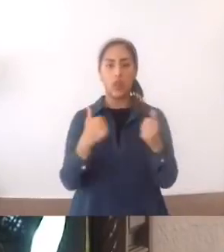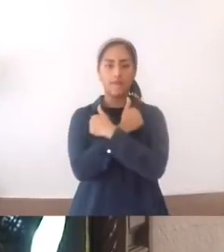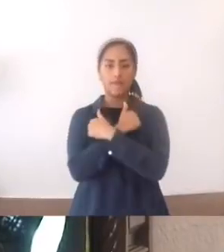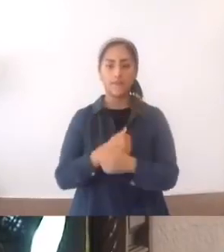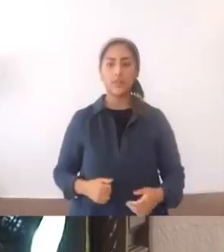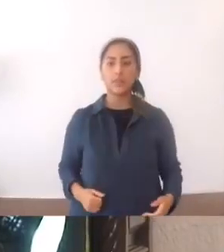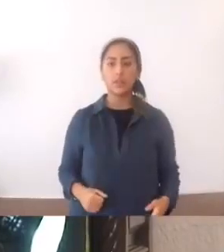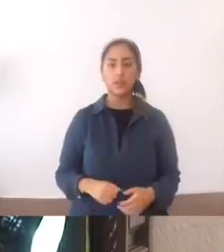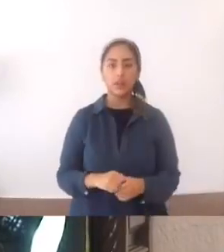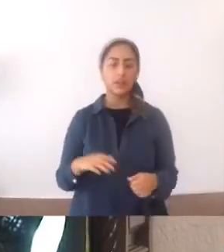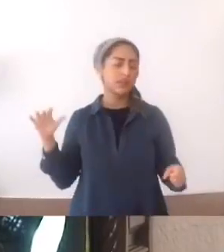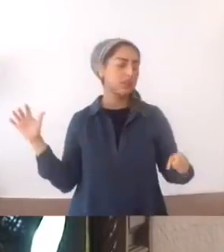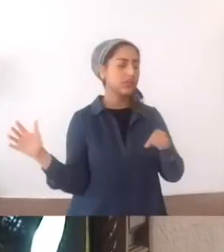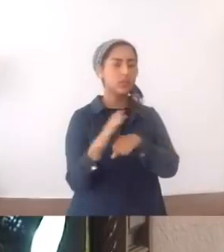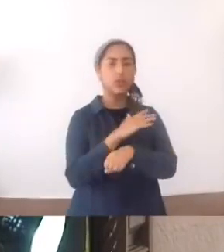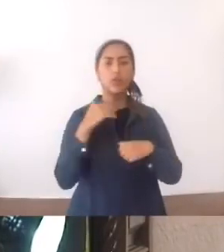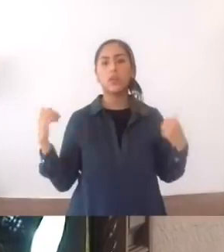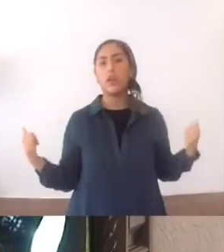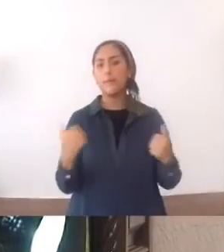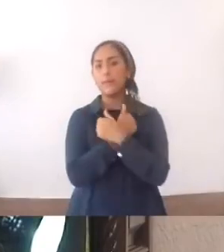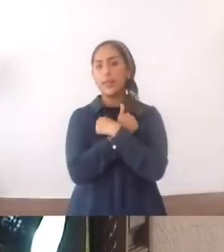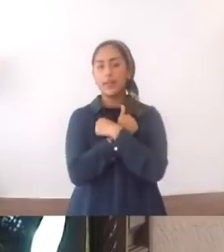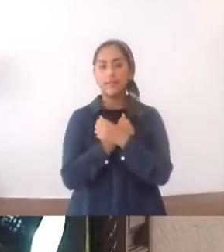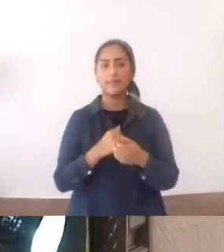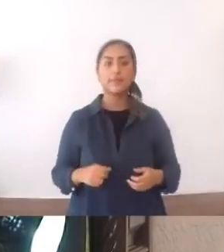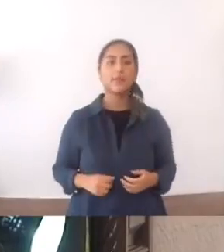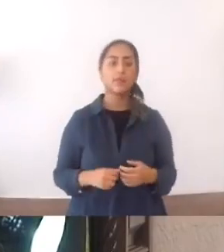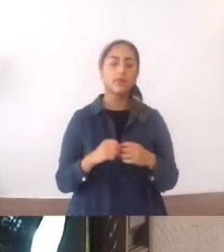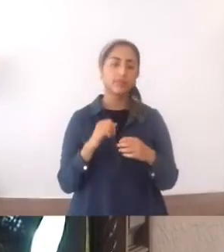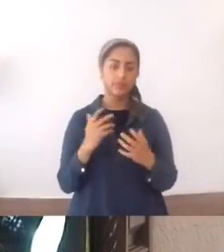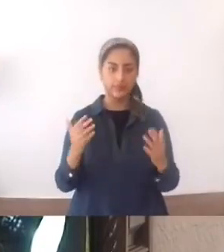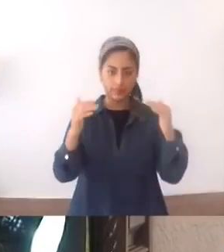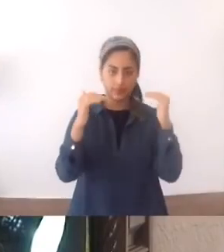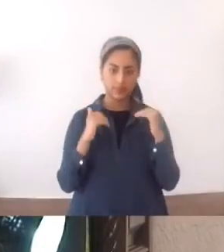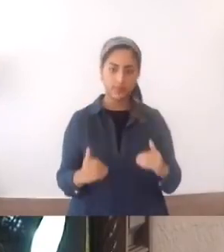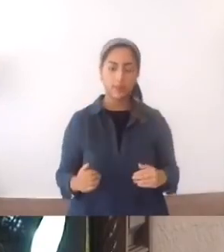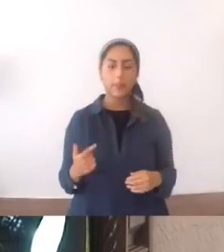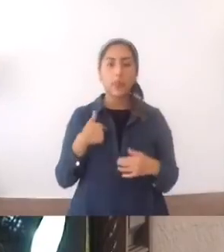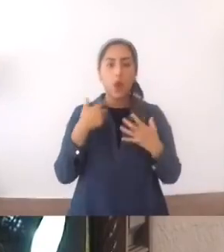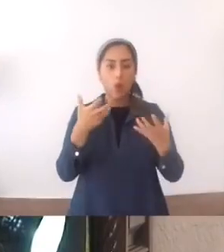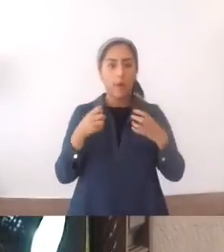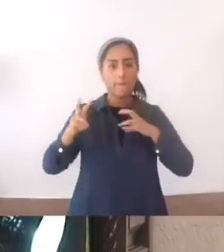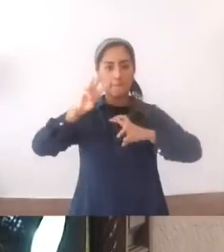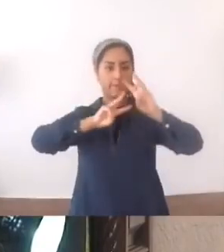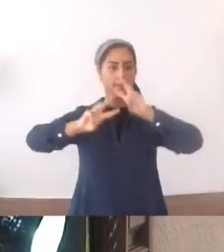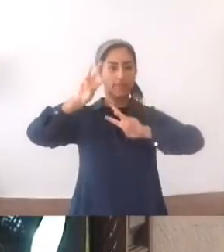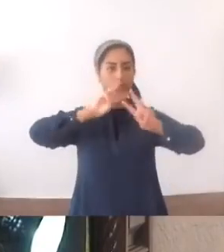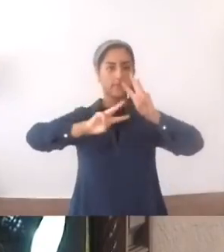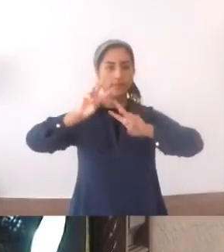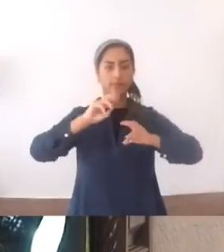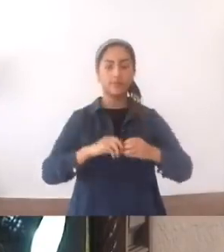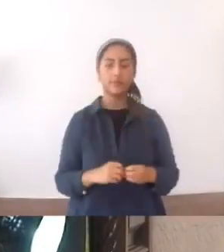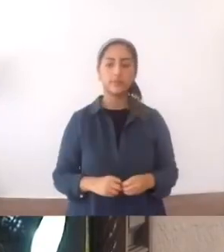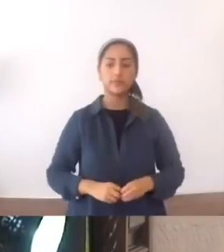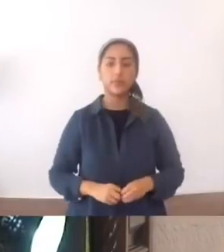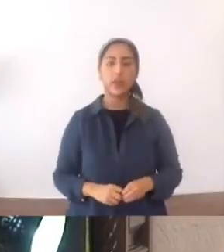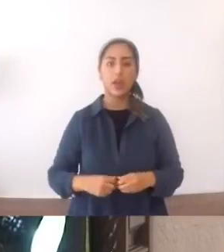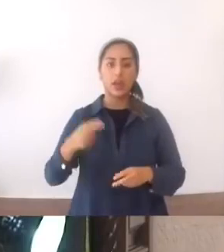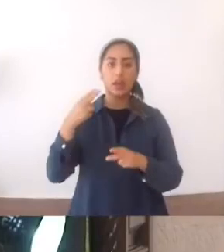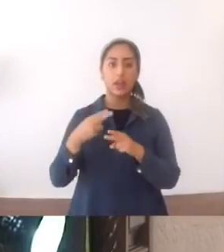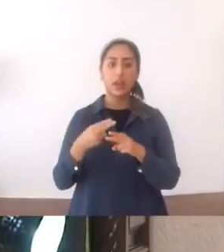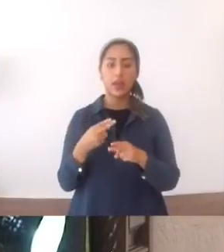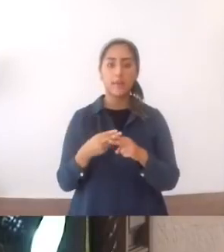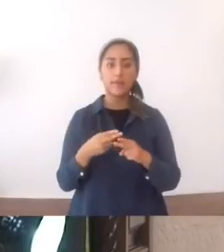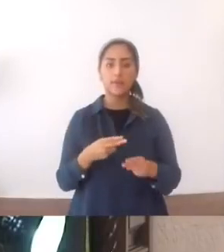And Ahabah means more than love. es un amor total. It's a total and complete Bueno, love. Well, ahora, quiero now, advertir esto. I want to